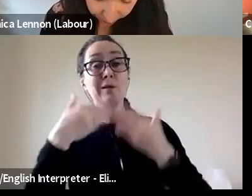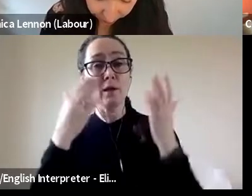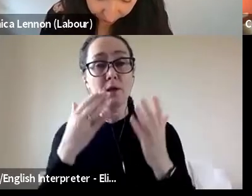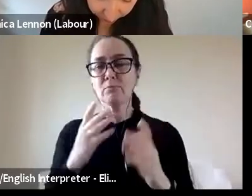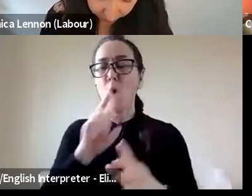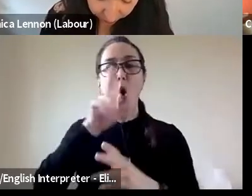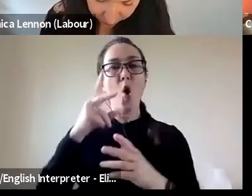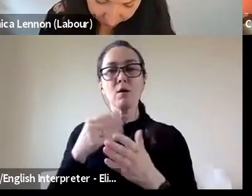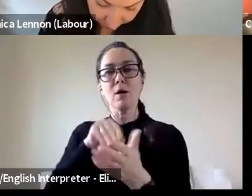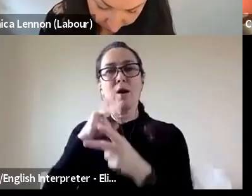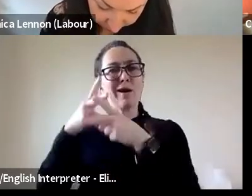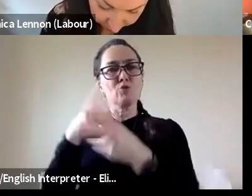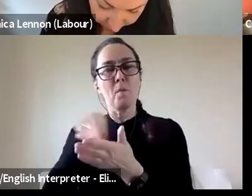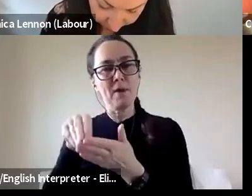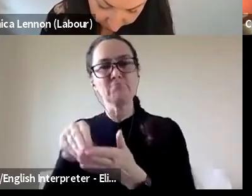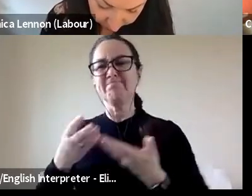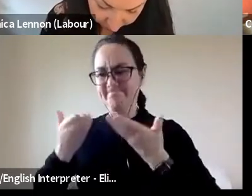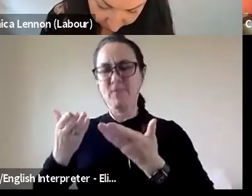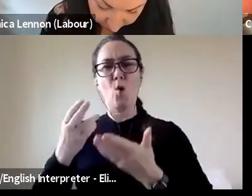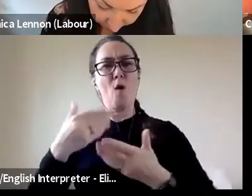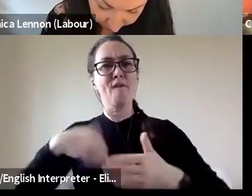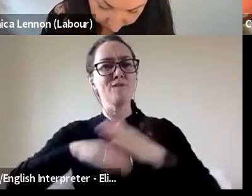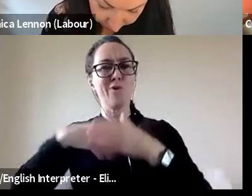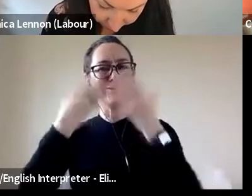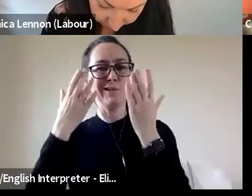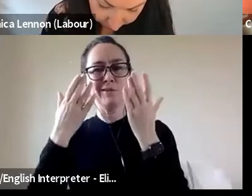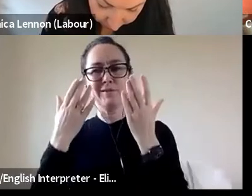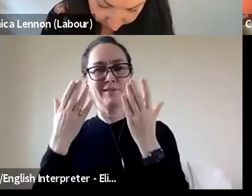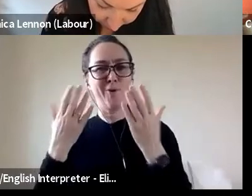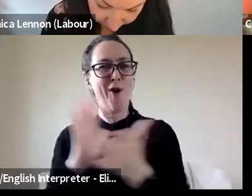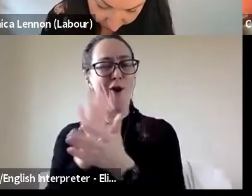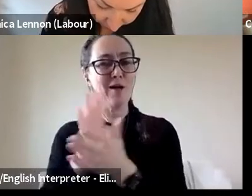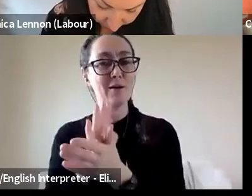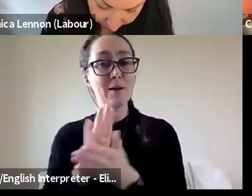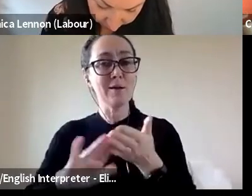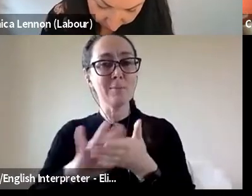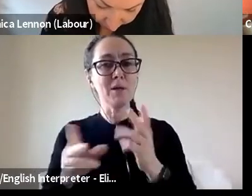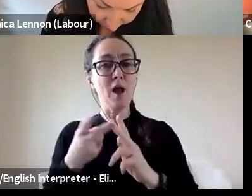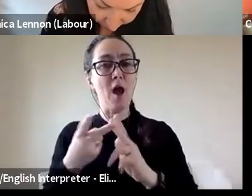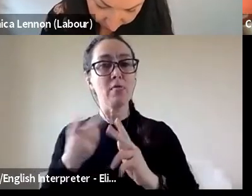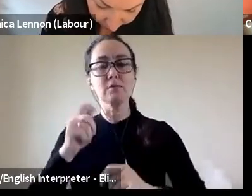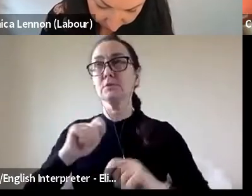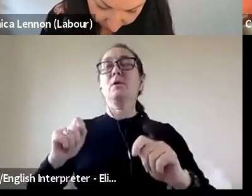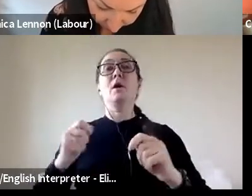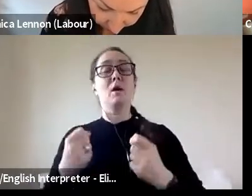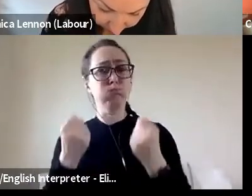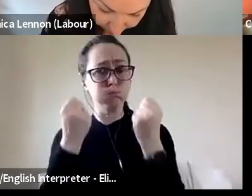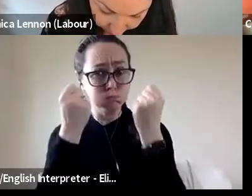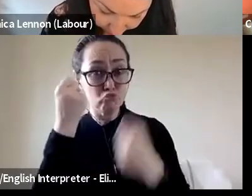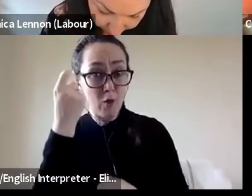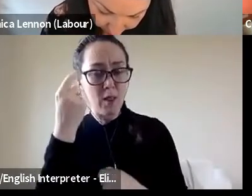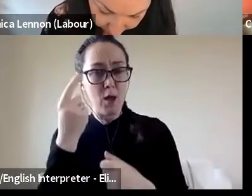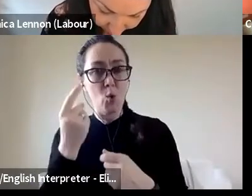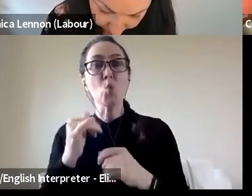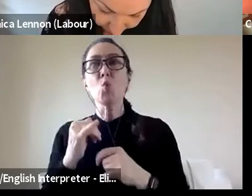think that the problem is that many people in our society have no idea what unpaid carers